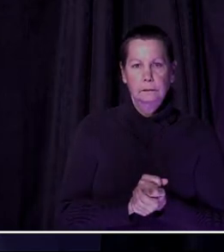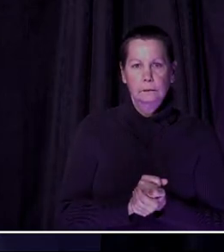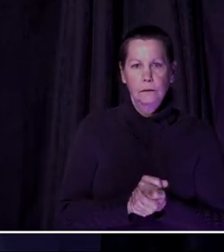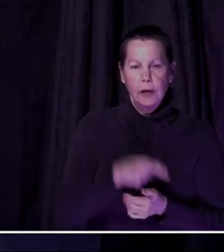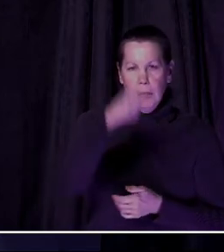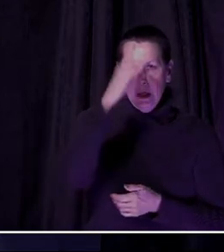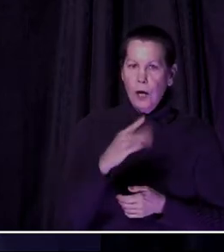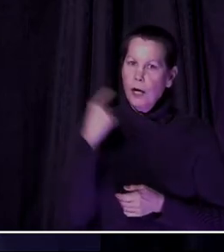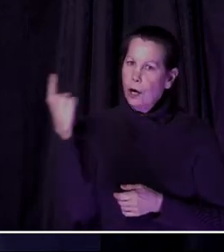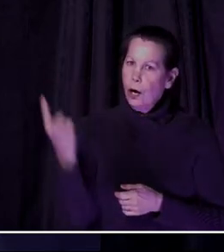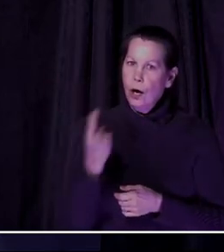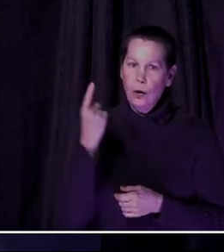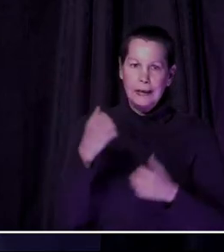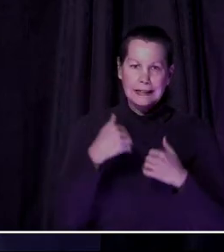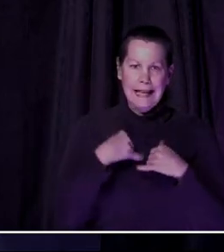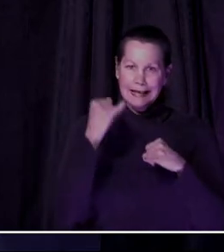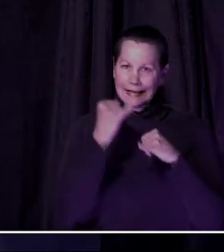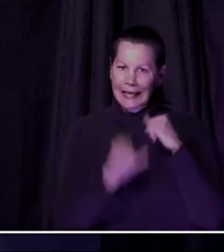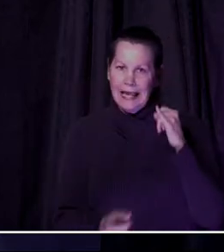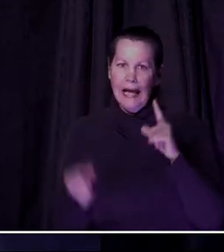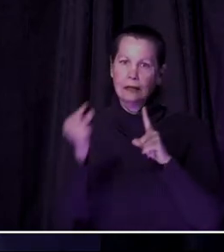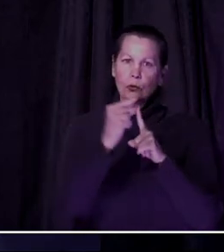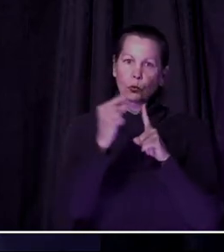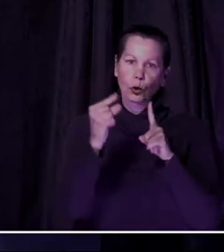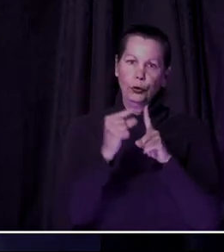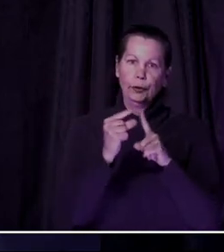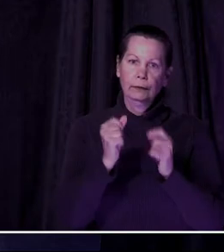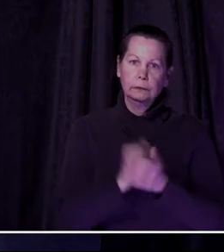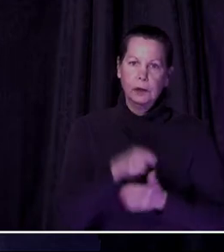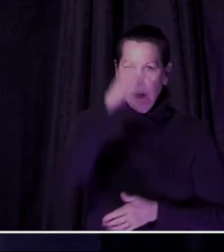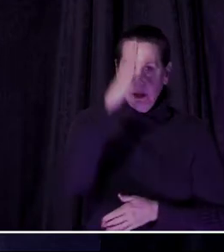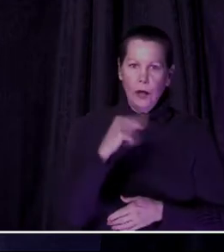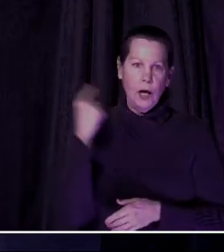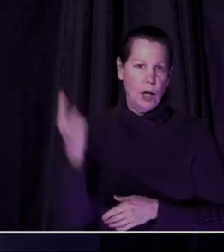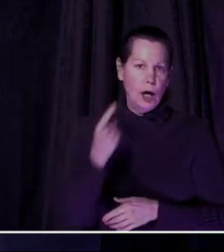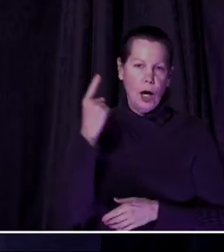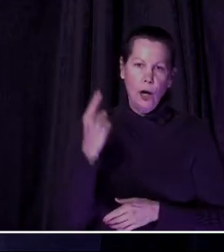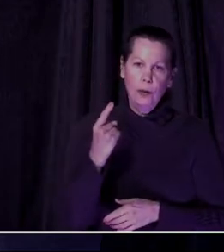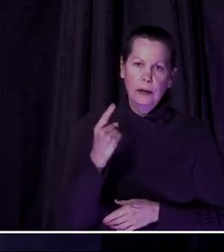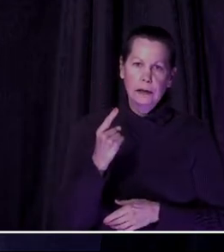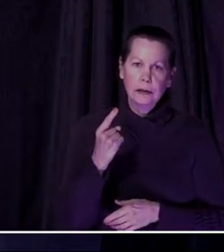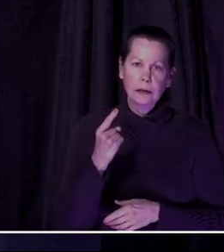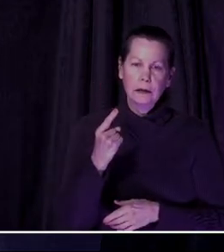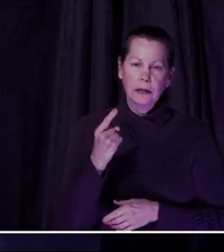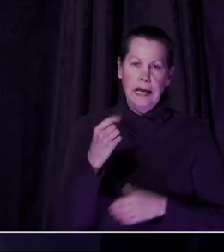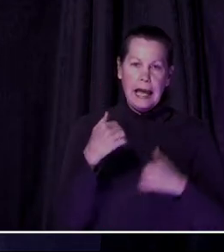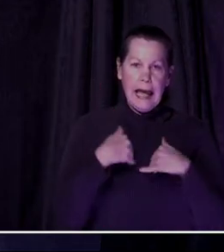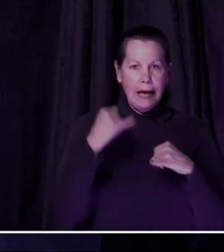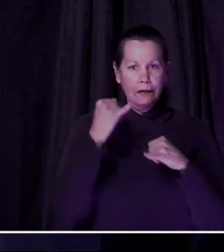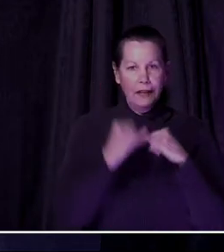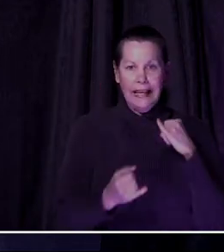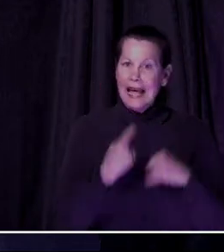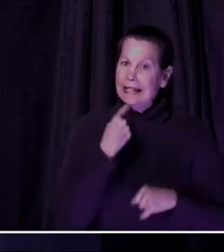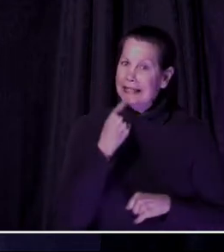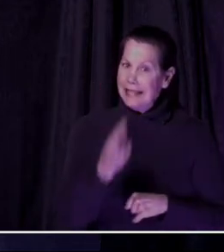God always has the last word. God always, he will always have the last